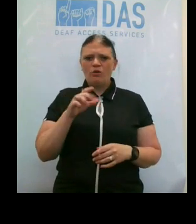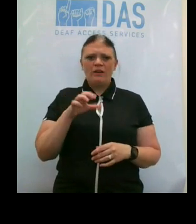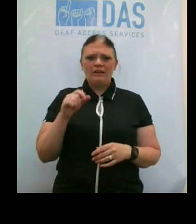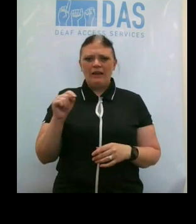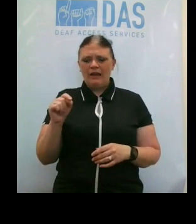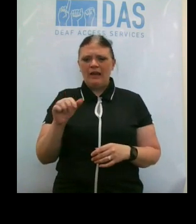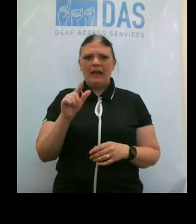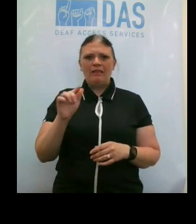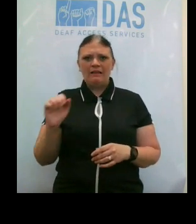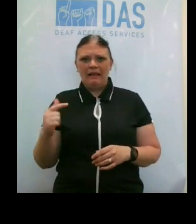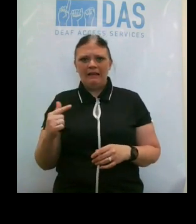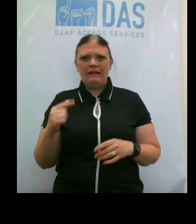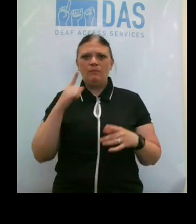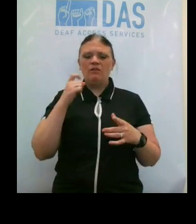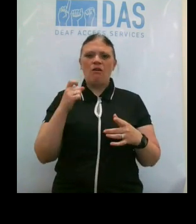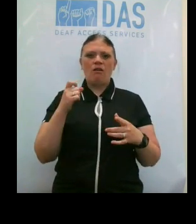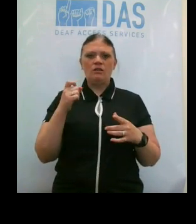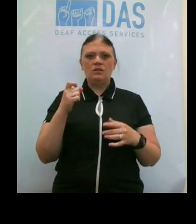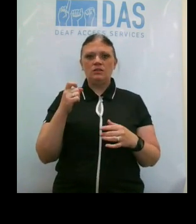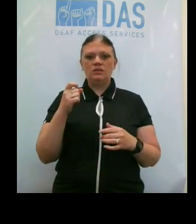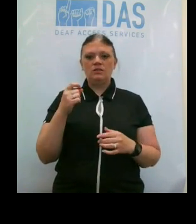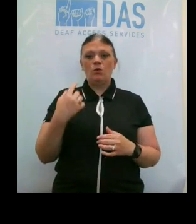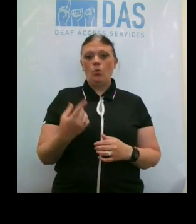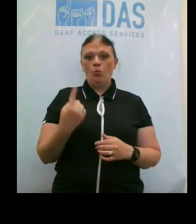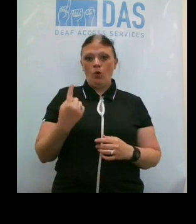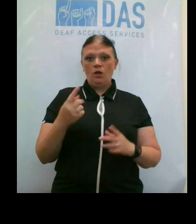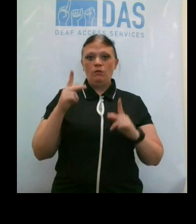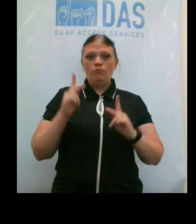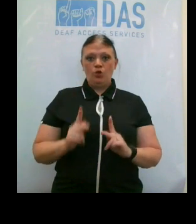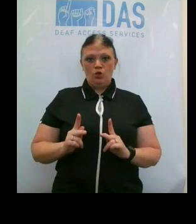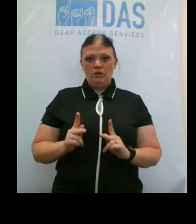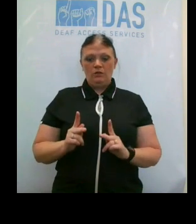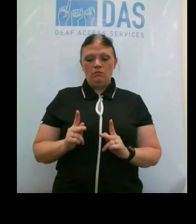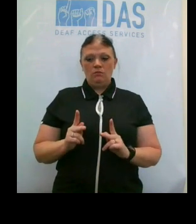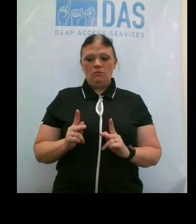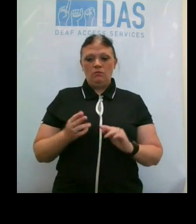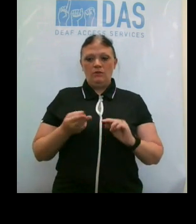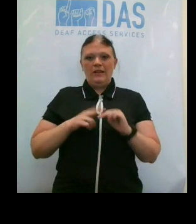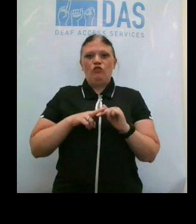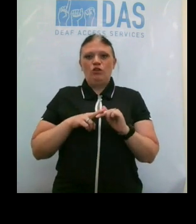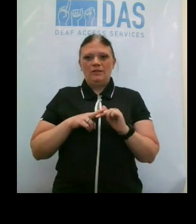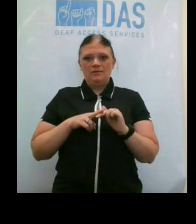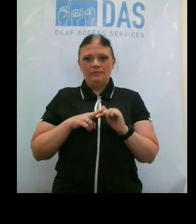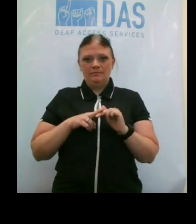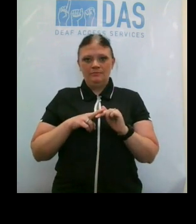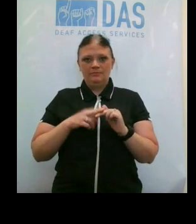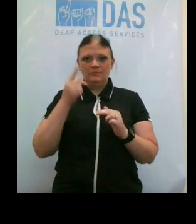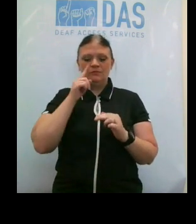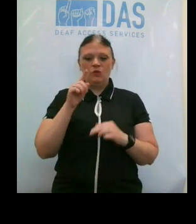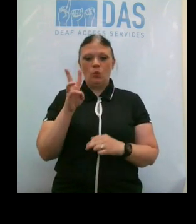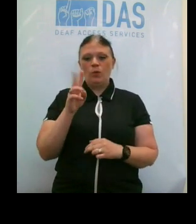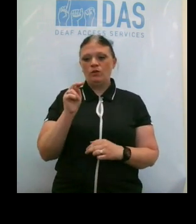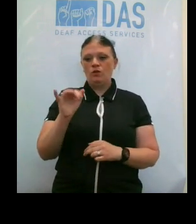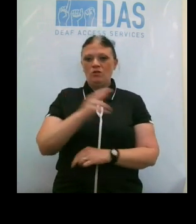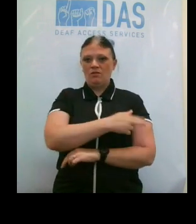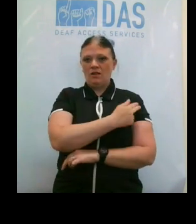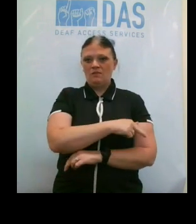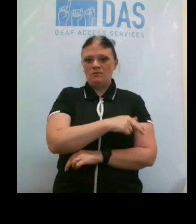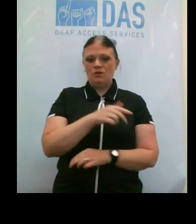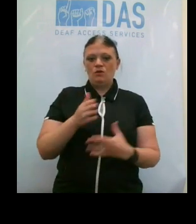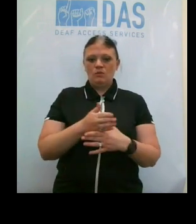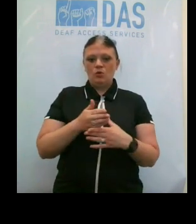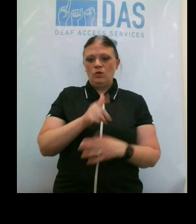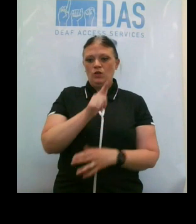Allegheny, because there was this 1-person individual increase for Western New York hospitalizations from the 24th